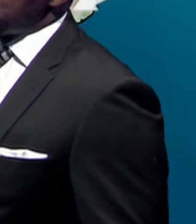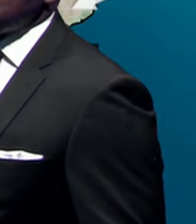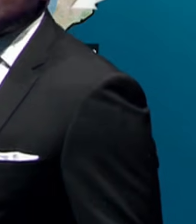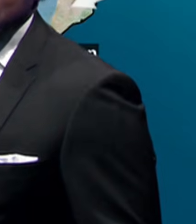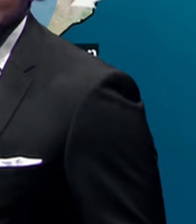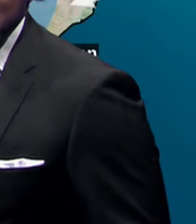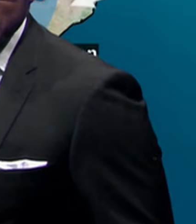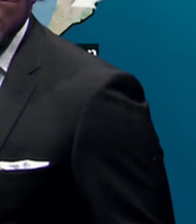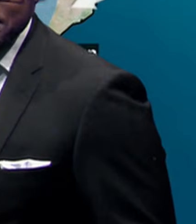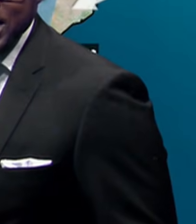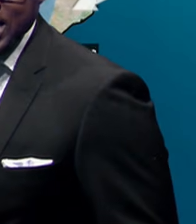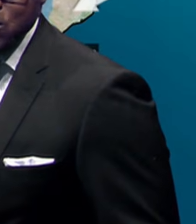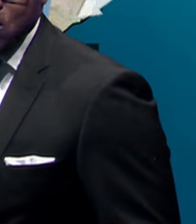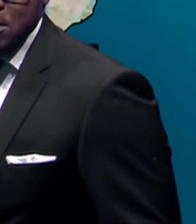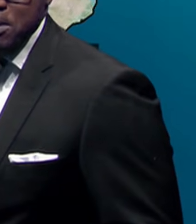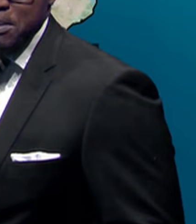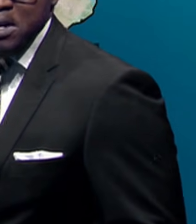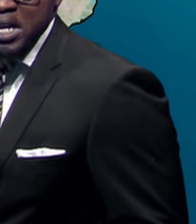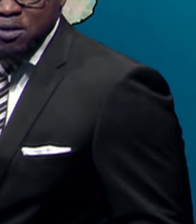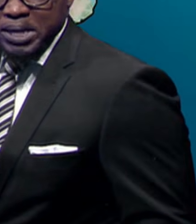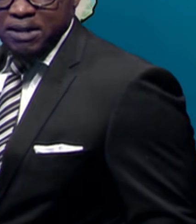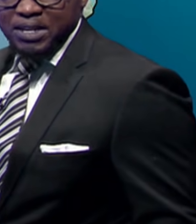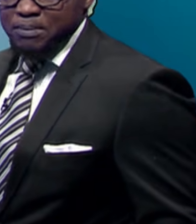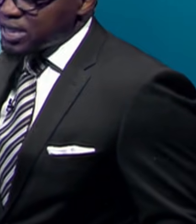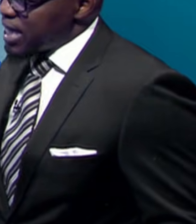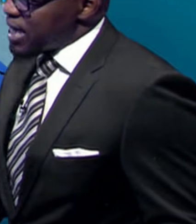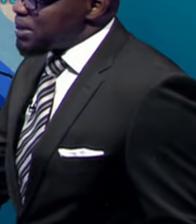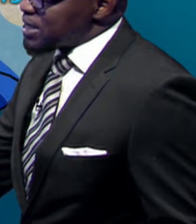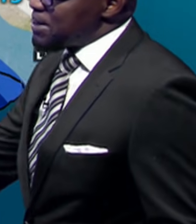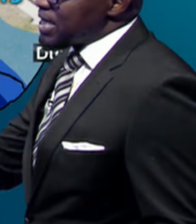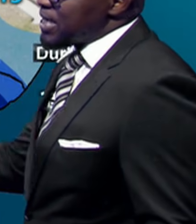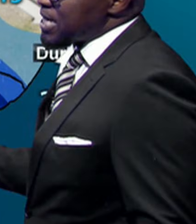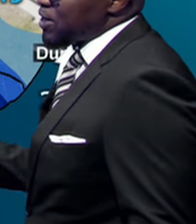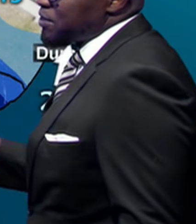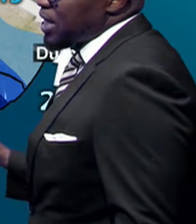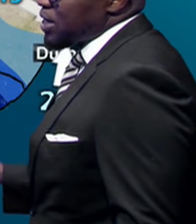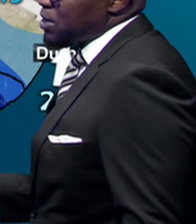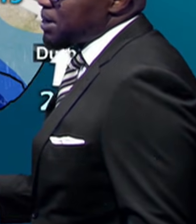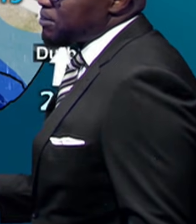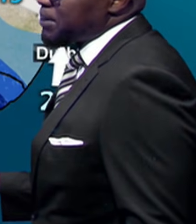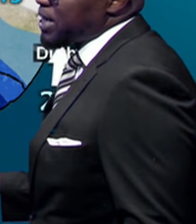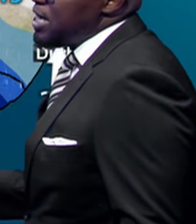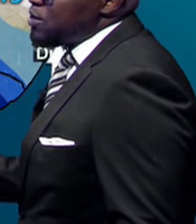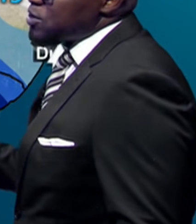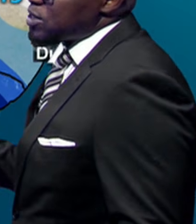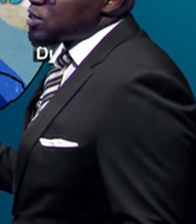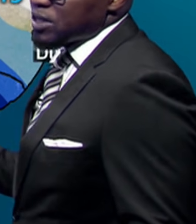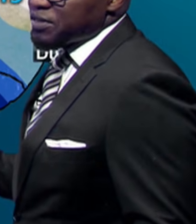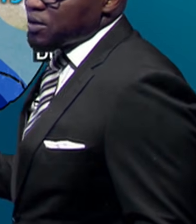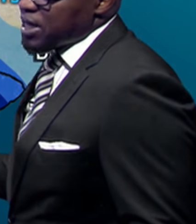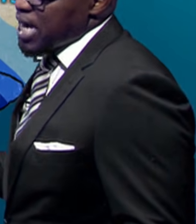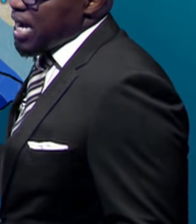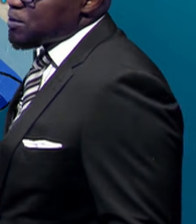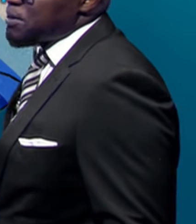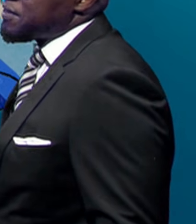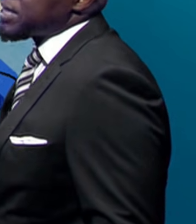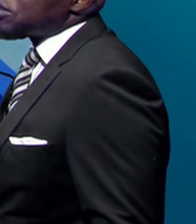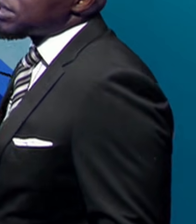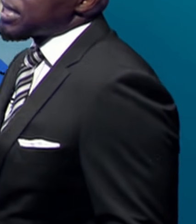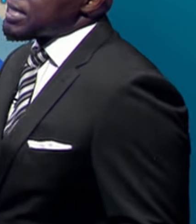jala ka apintoni tla pula tsena tse matla ka thoko mabopo go bona fela mo esa enka pula tse matla dina na ro fitla ka haro ka buthabela go nyola jalo tla fitla hona ka